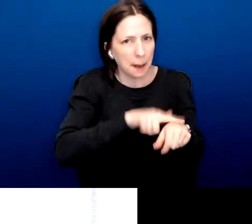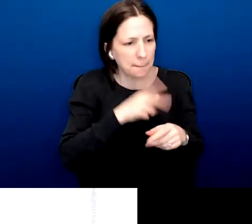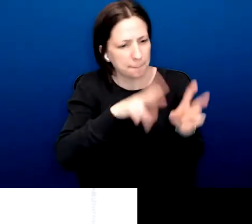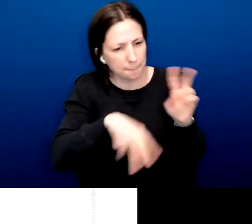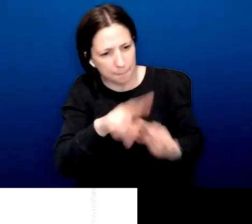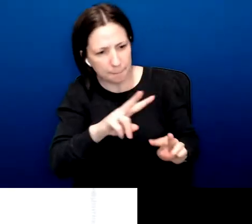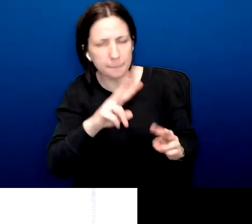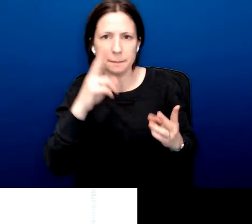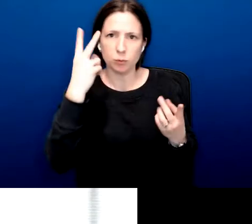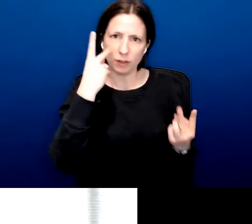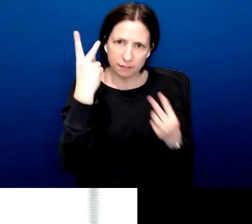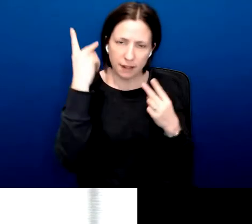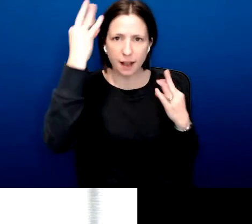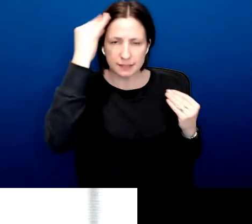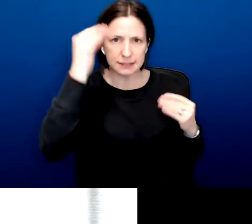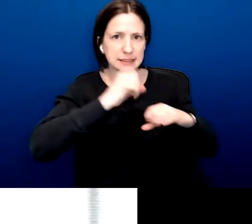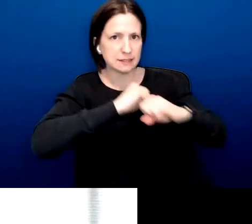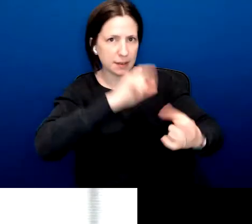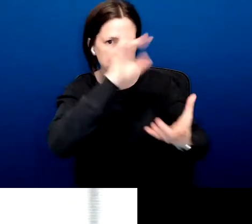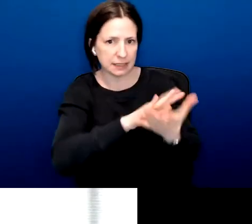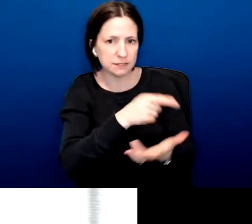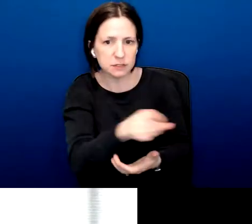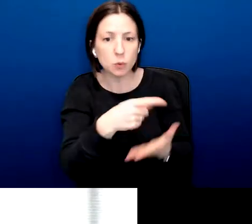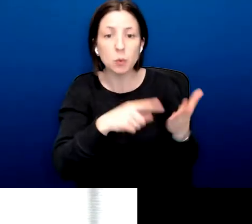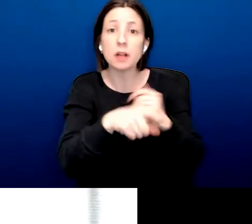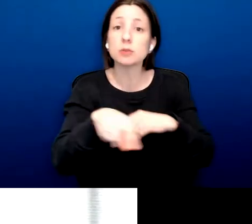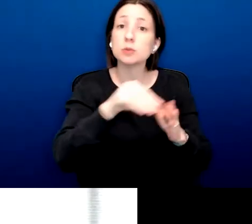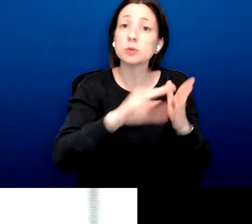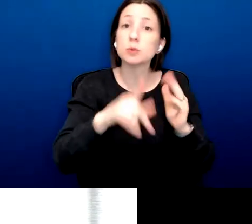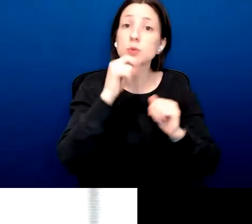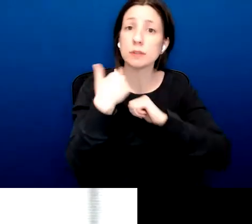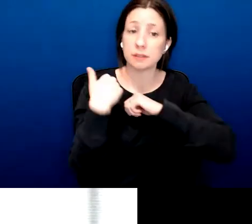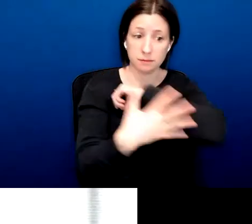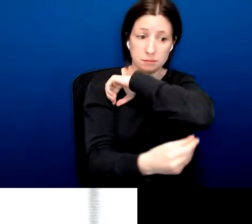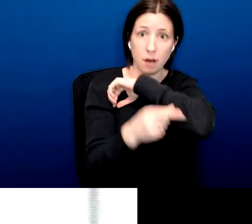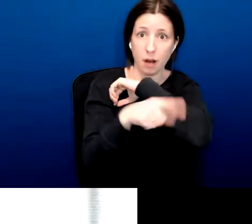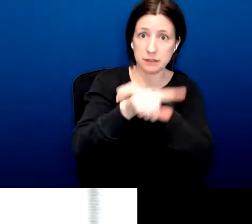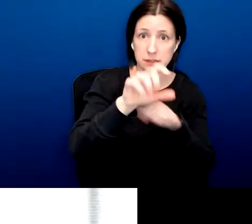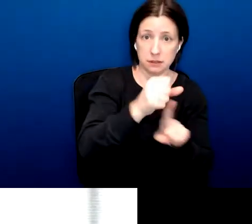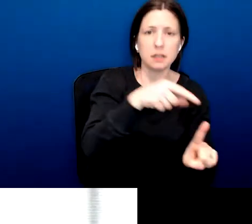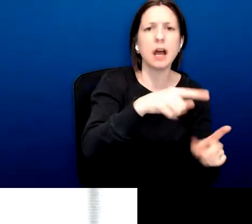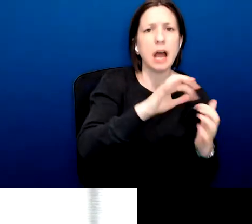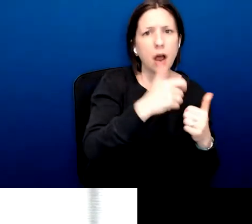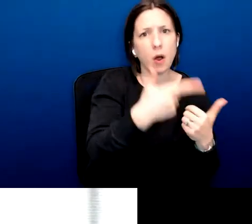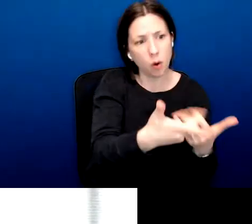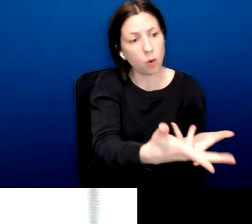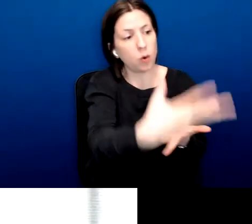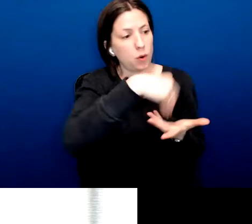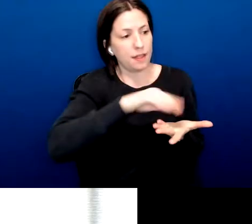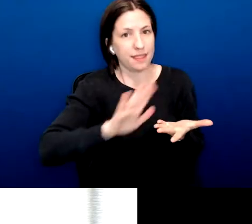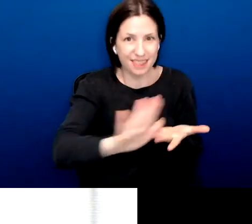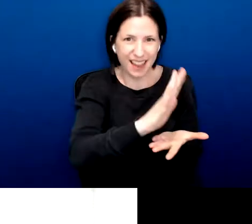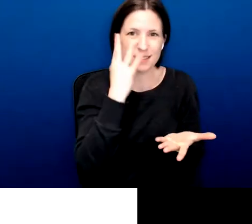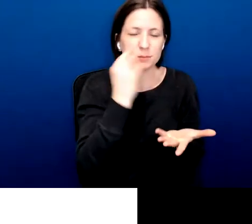defend beliefs around the issues that students in poverty bring to their ability to learn and succeed. So I think a lot about these values and